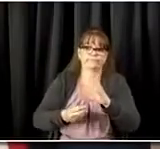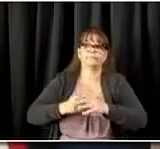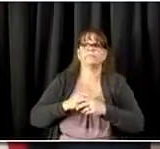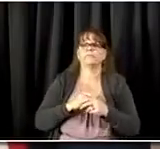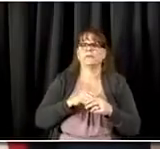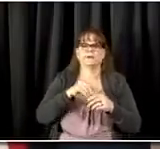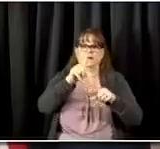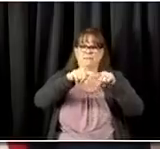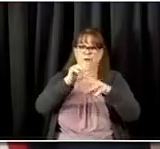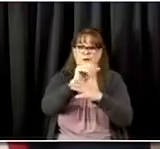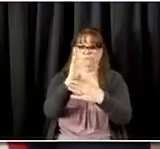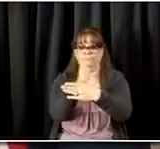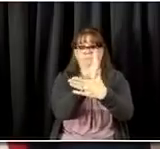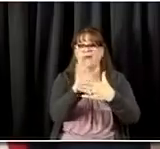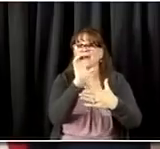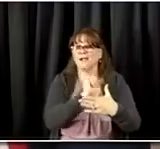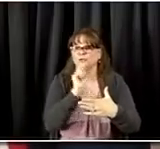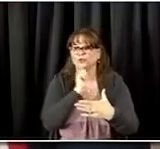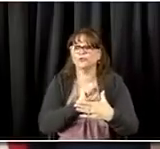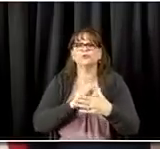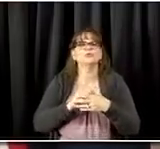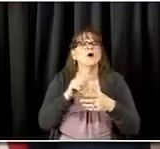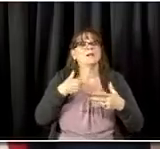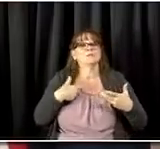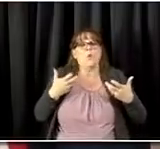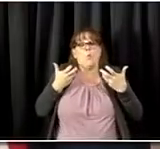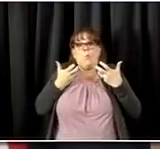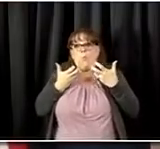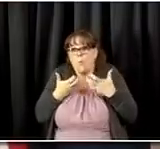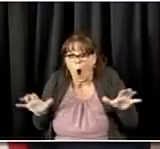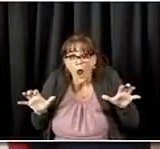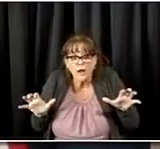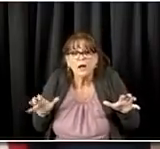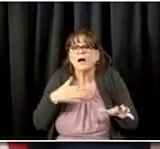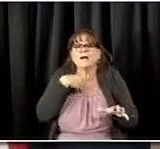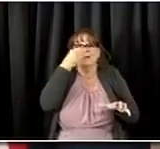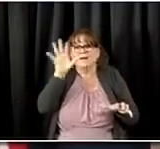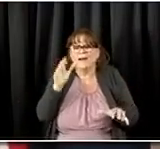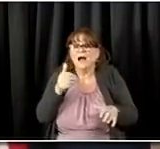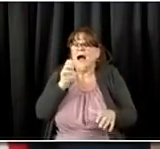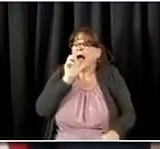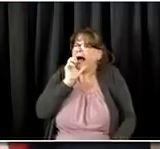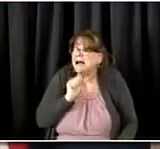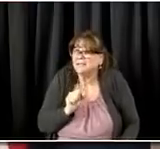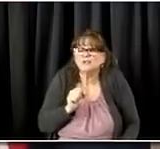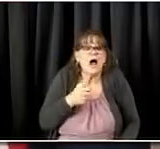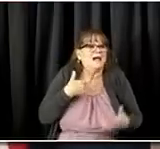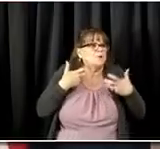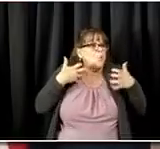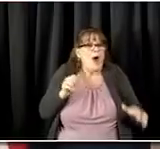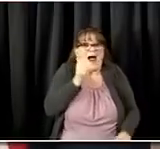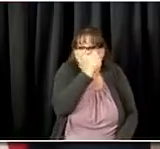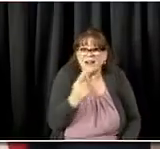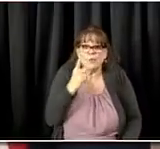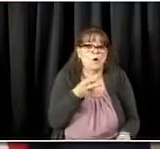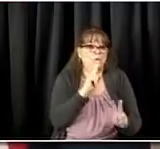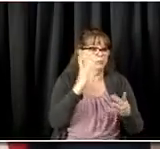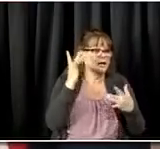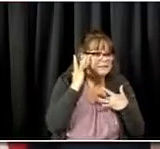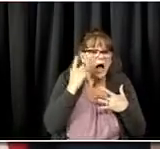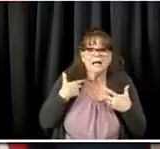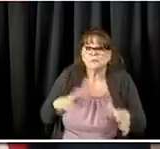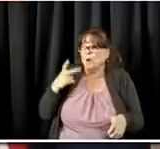something anybody of any age wants to contract. And of course, we've lost people of all ages. We've lost 2,456 Coloradans,